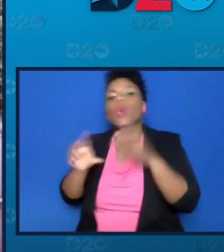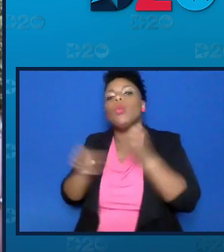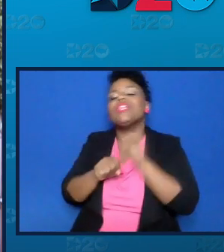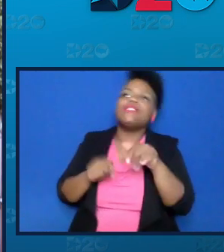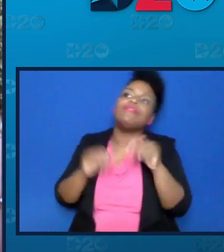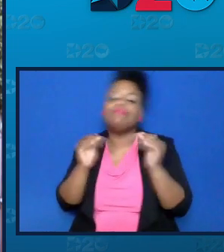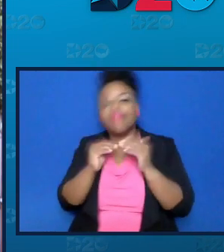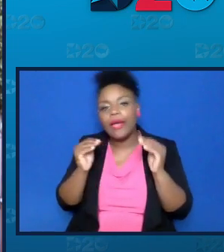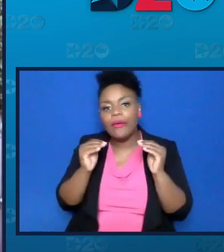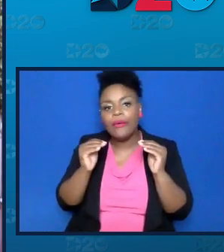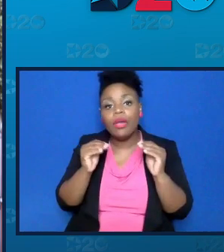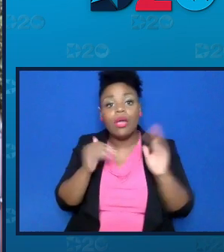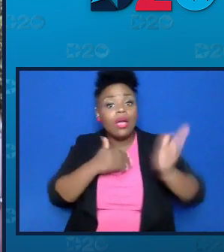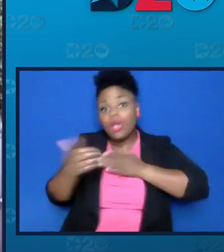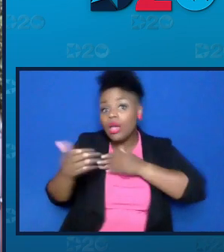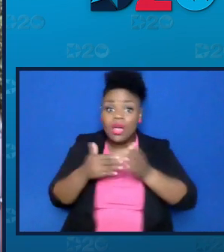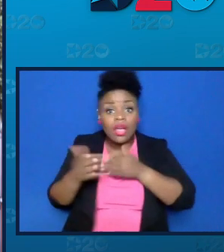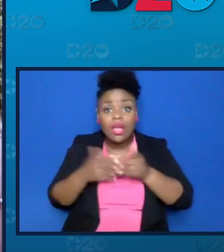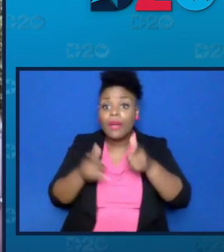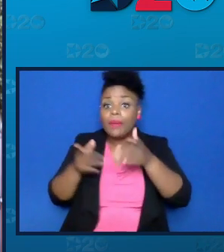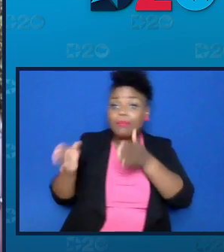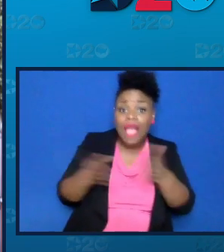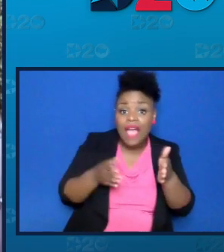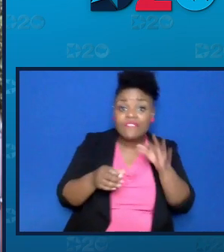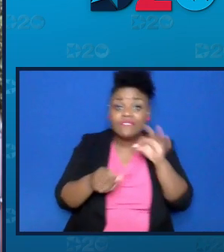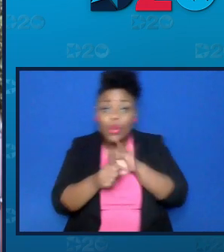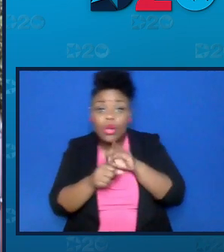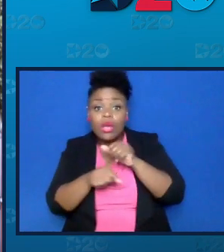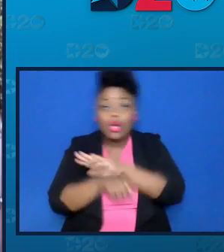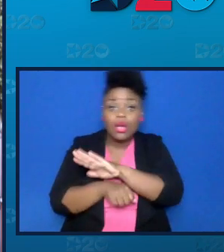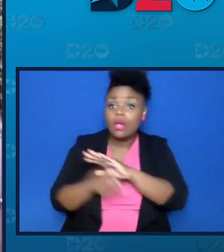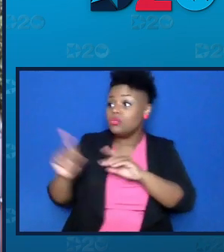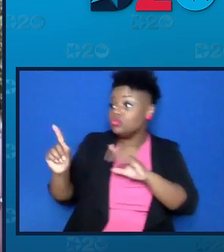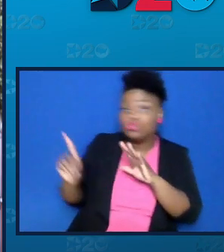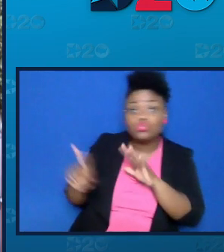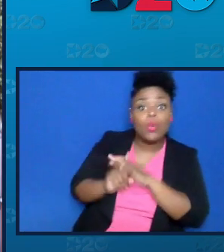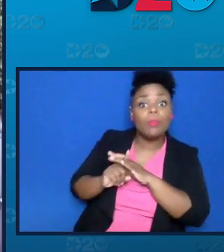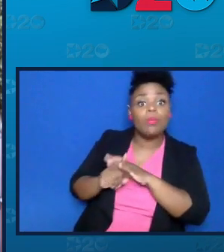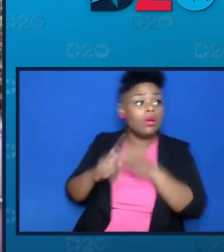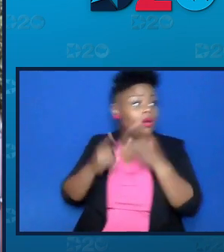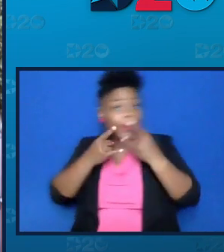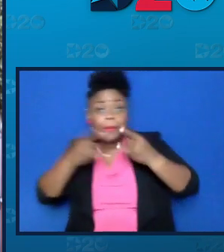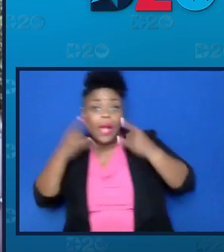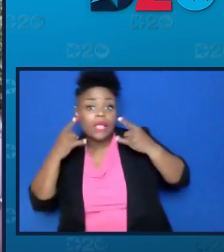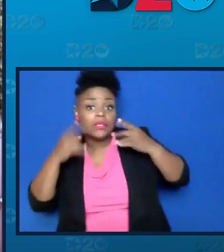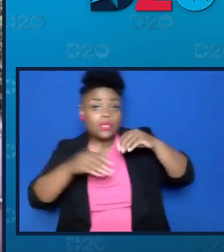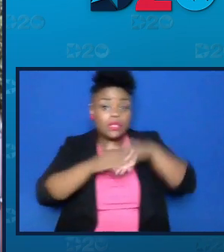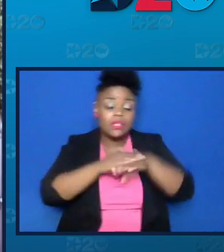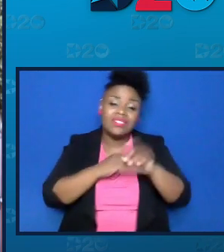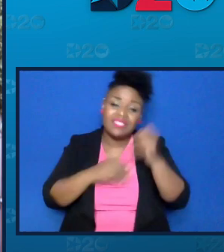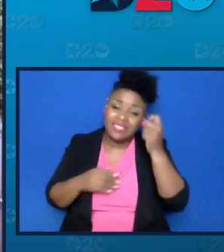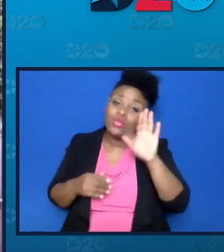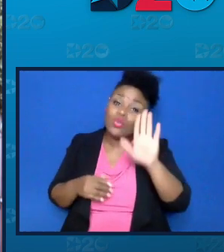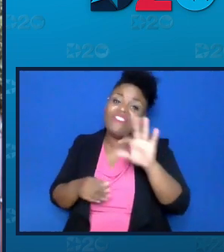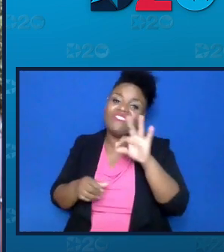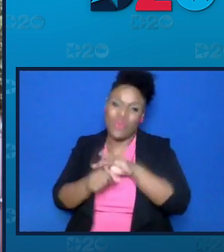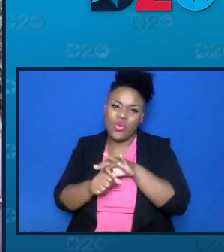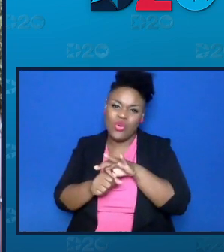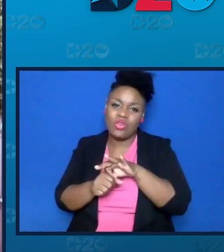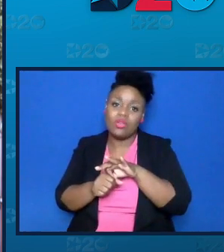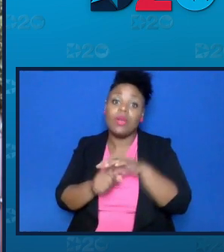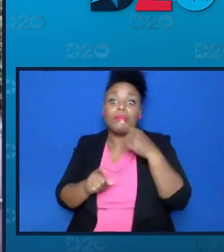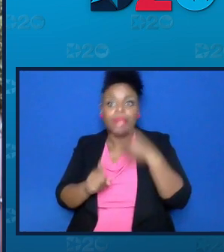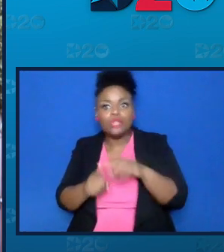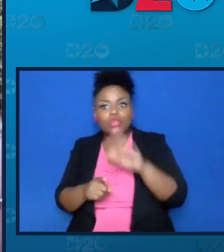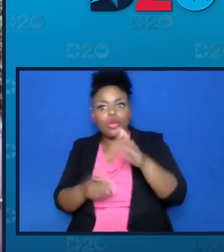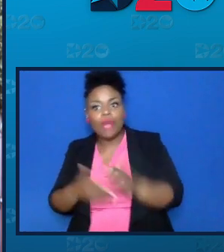vote by mail or in person wearing your mask, it is your vote and it's your right. Don't let